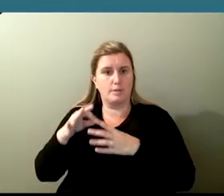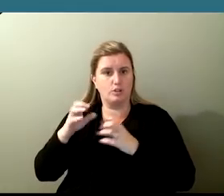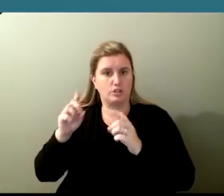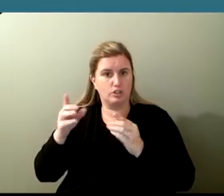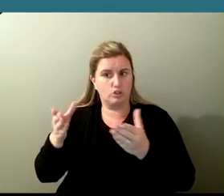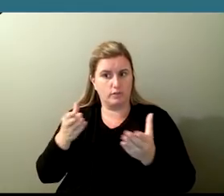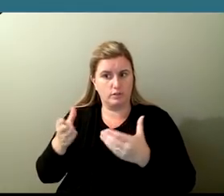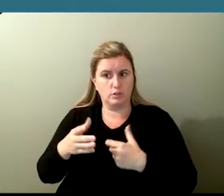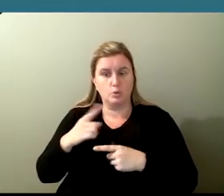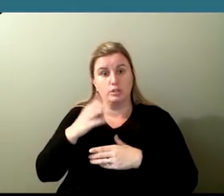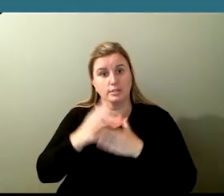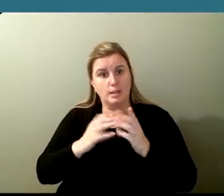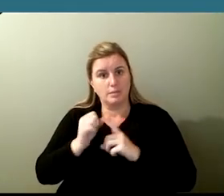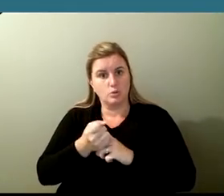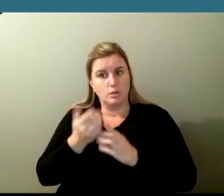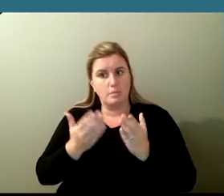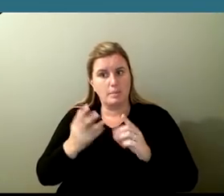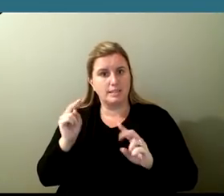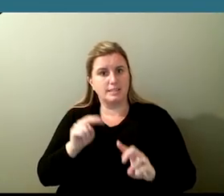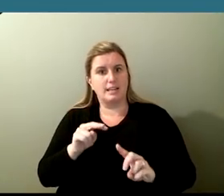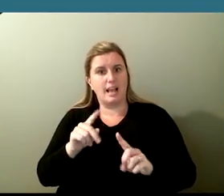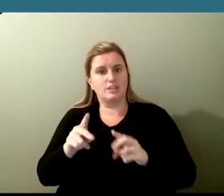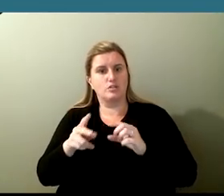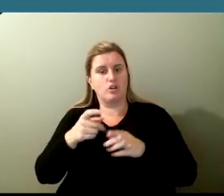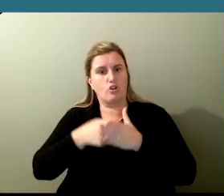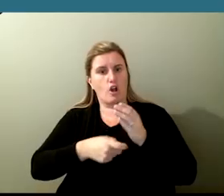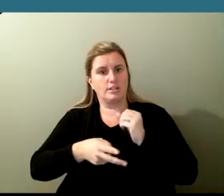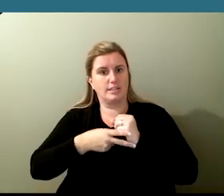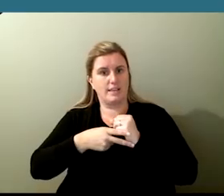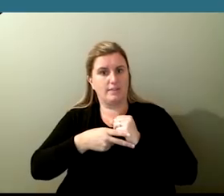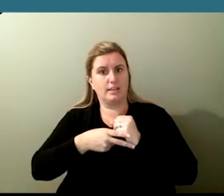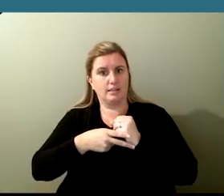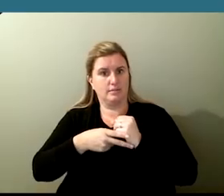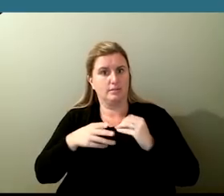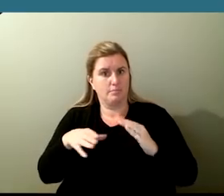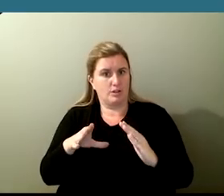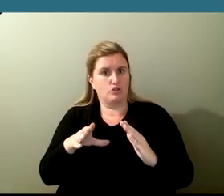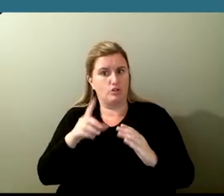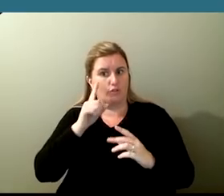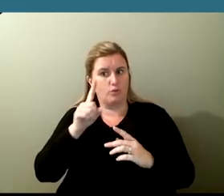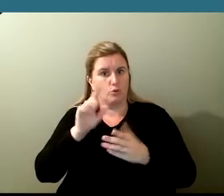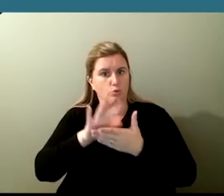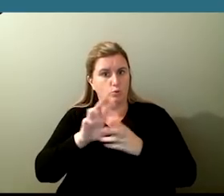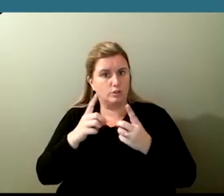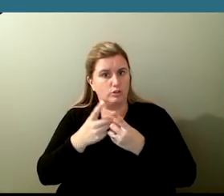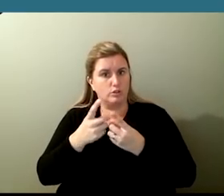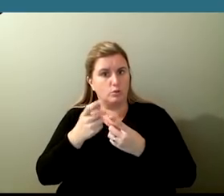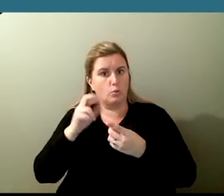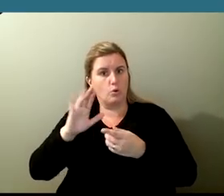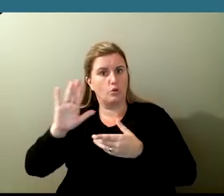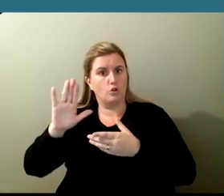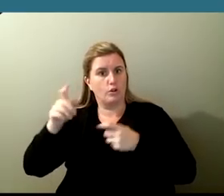which in some cases may be seen as a cost-saving measure for school districts or